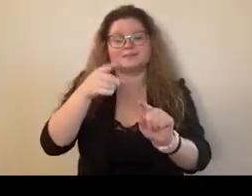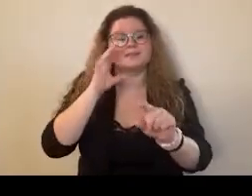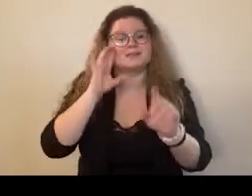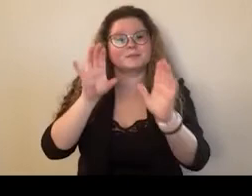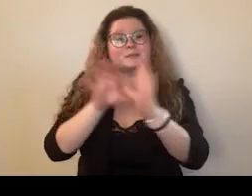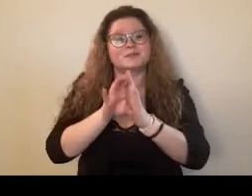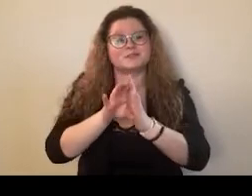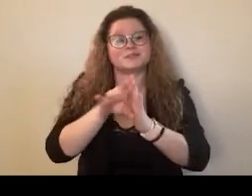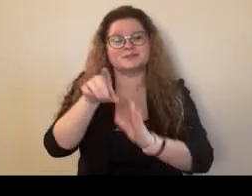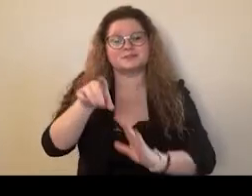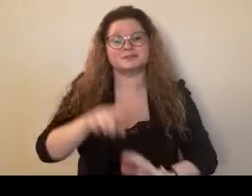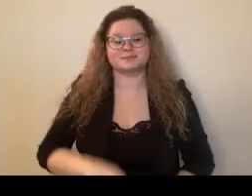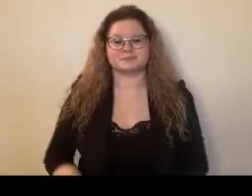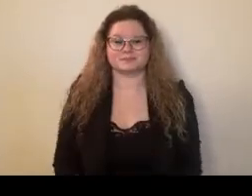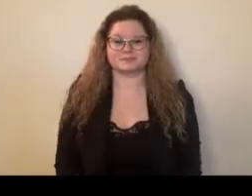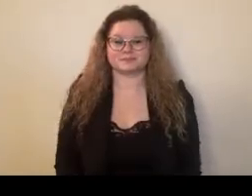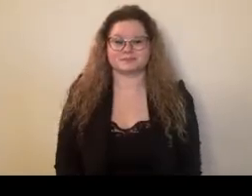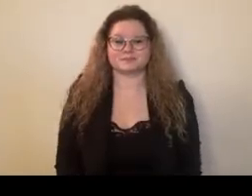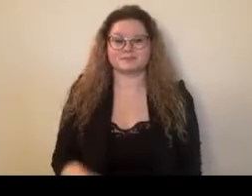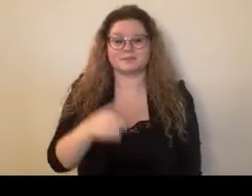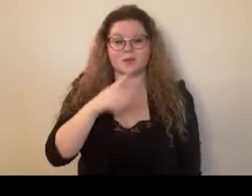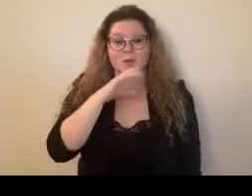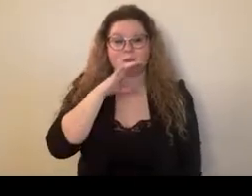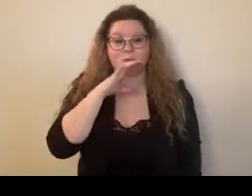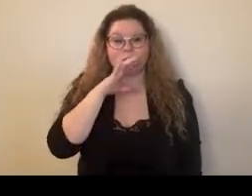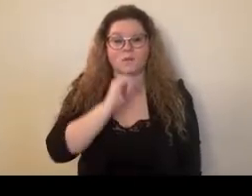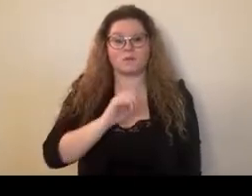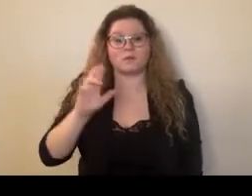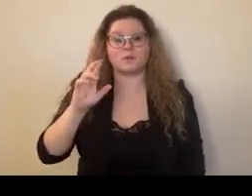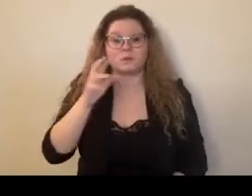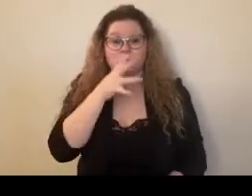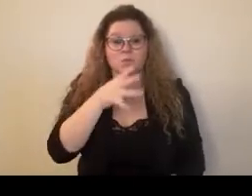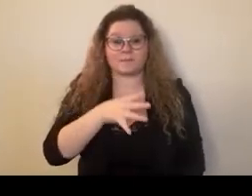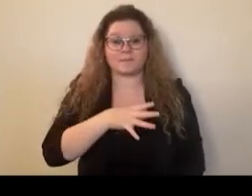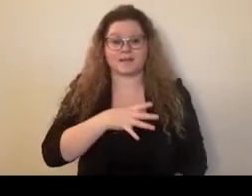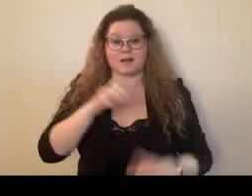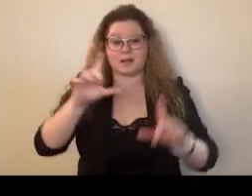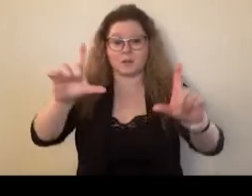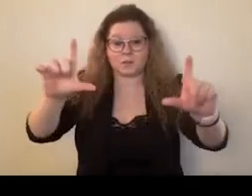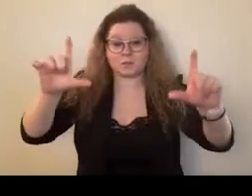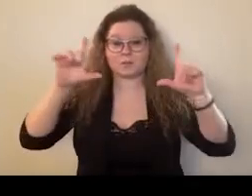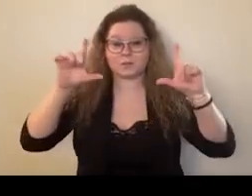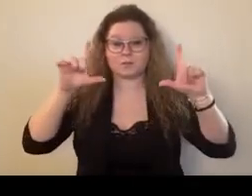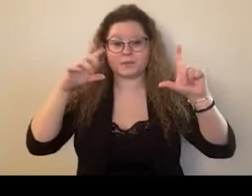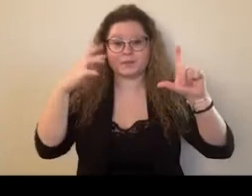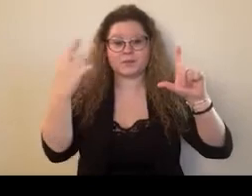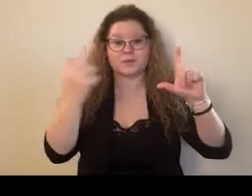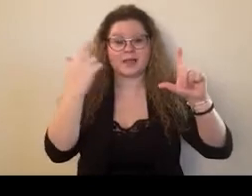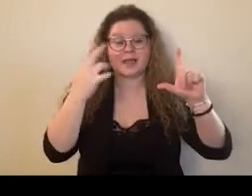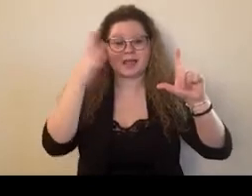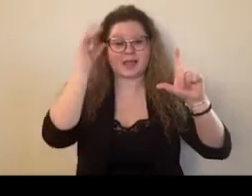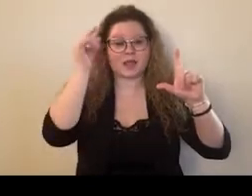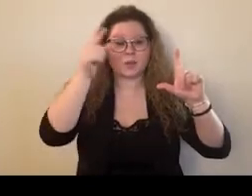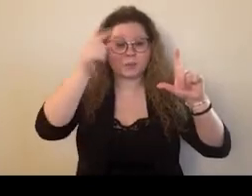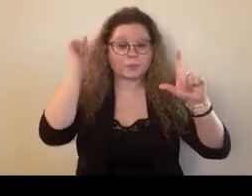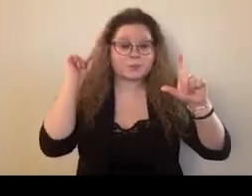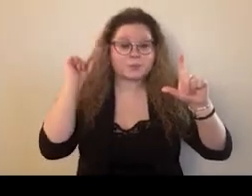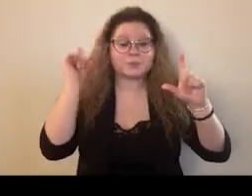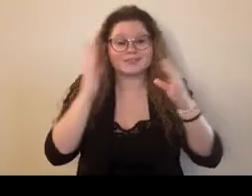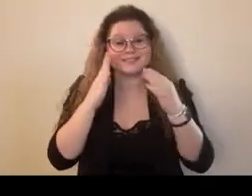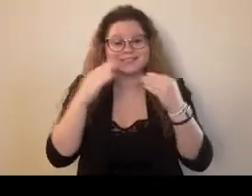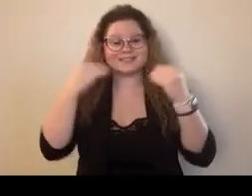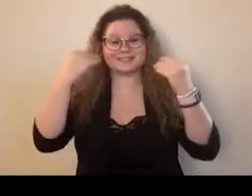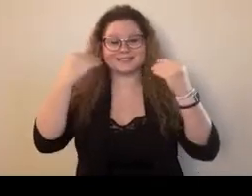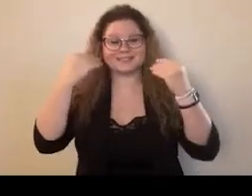photograph. It's a close-up of an elderly lady with grey short hair, with a beaming smile.